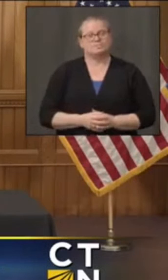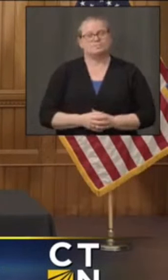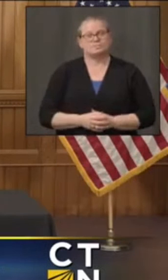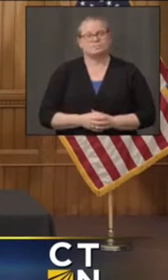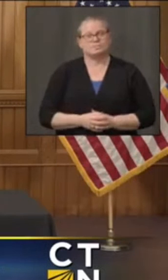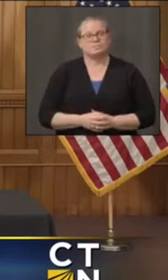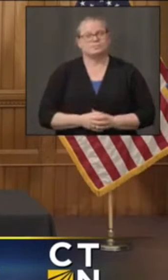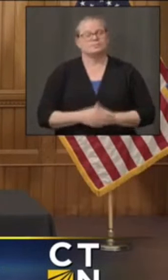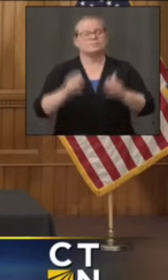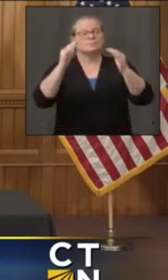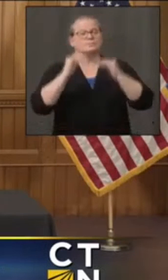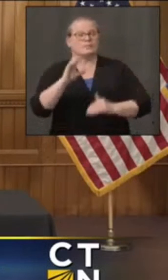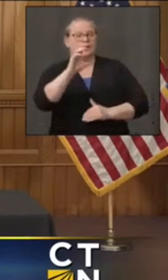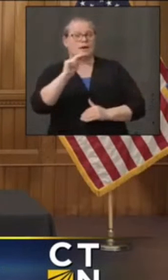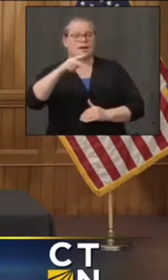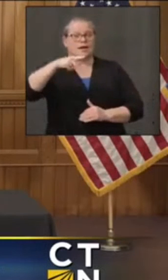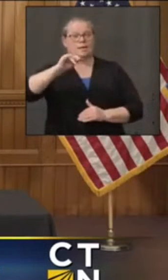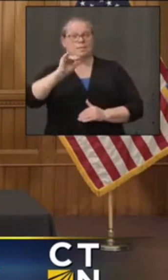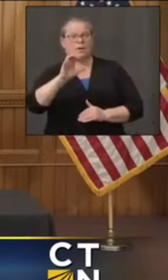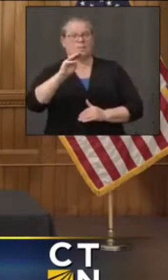Connecticut Public Media.